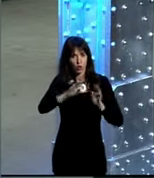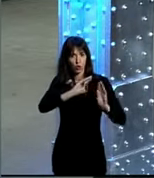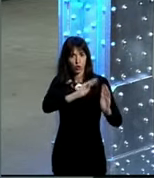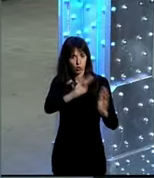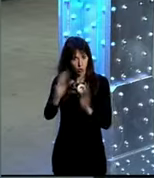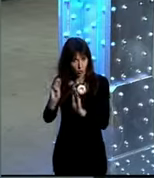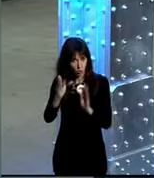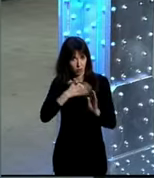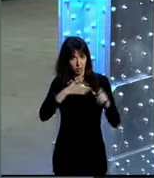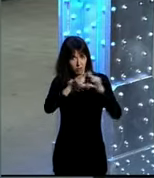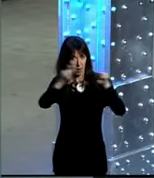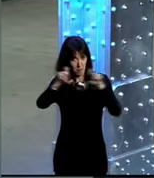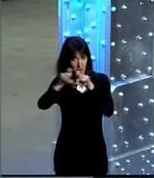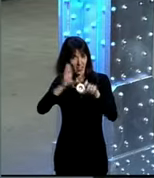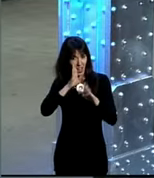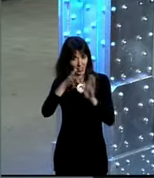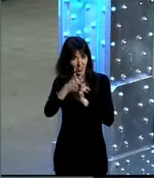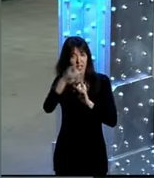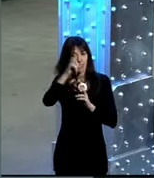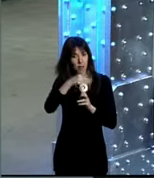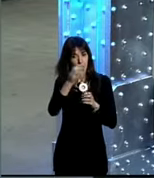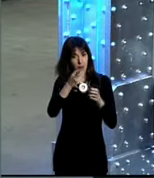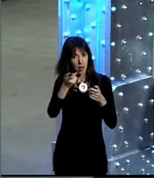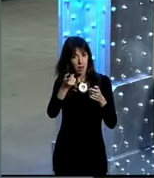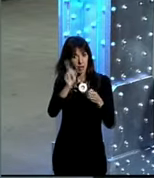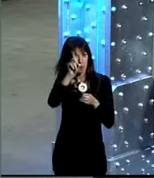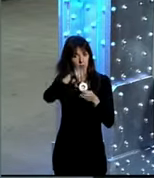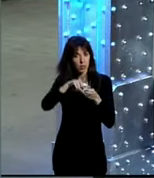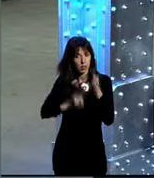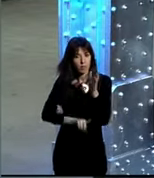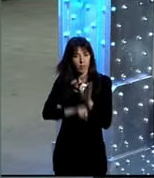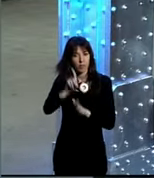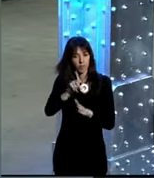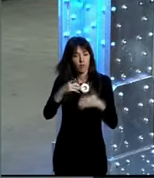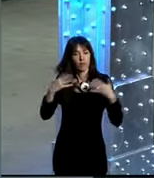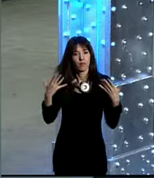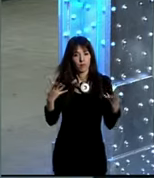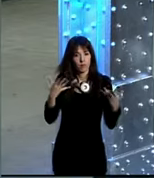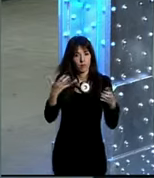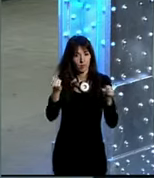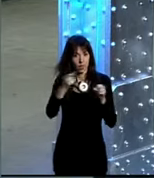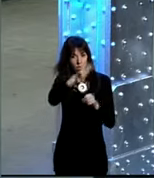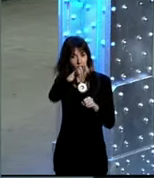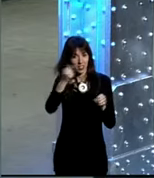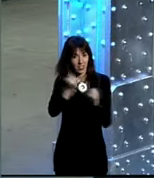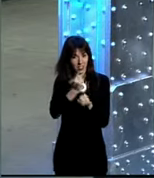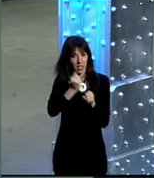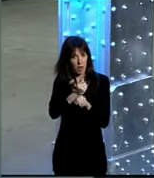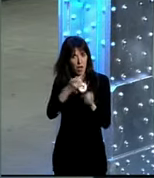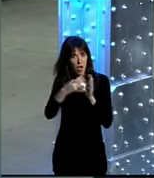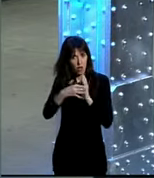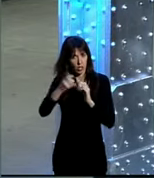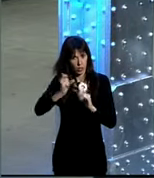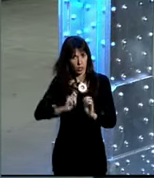skilled engineers and software developers want to come to work for these companies, since they needed more workforce. And it should also appeal